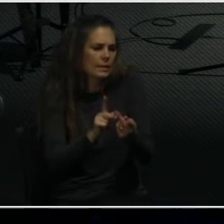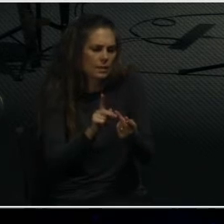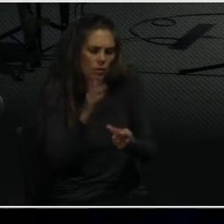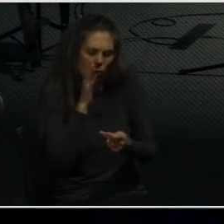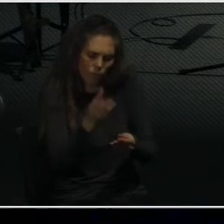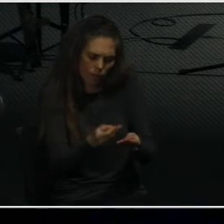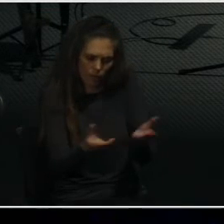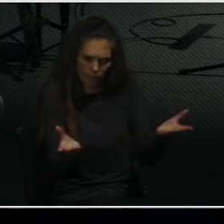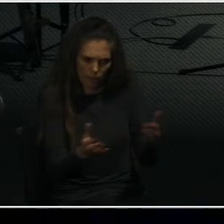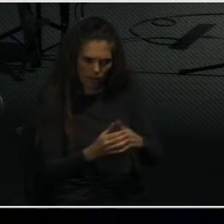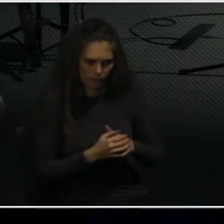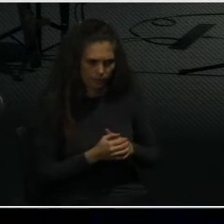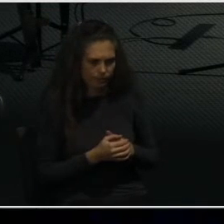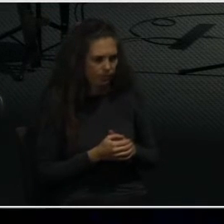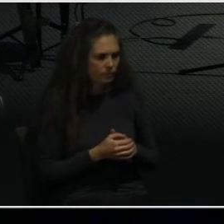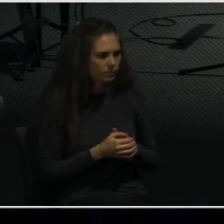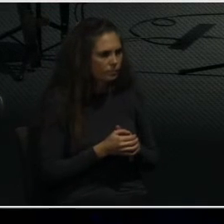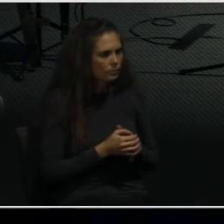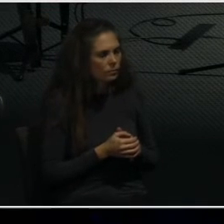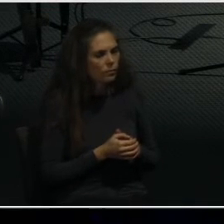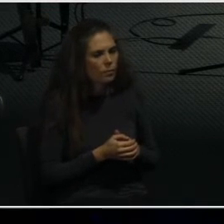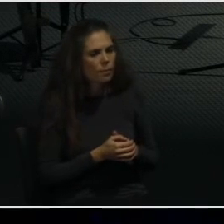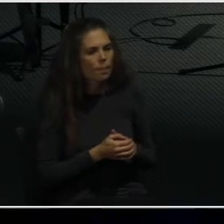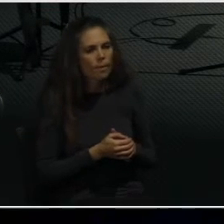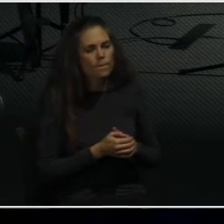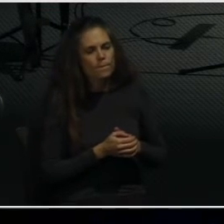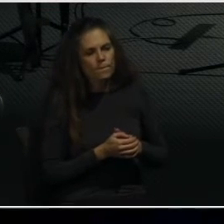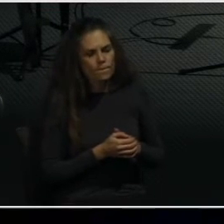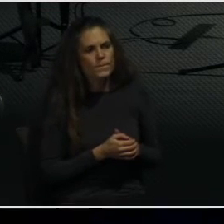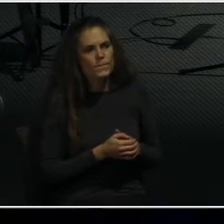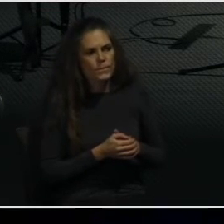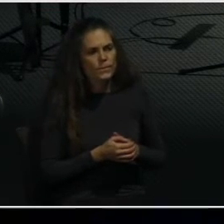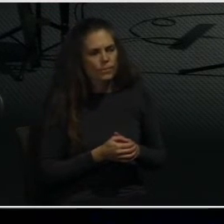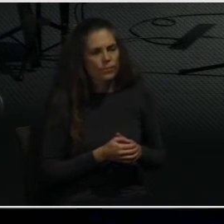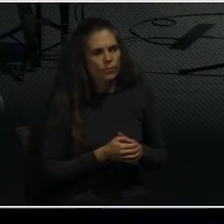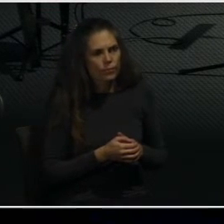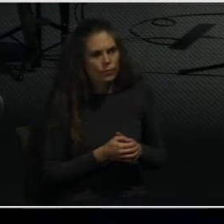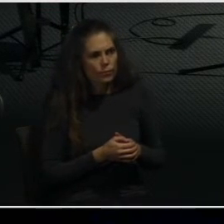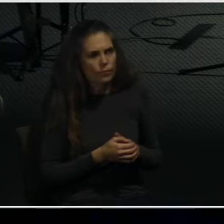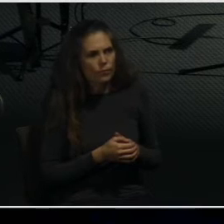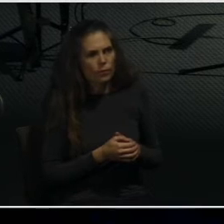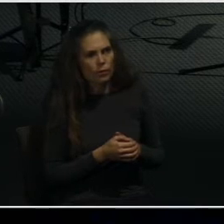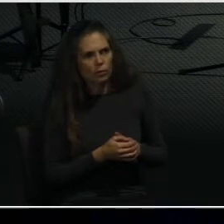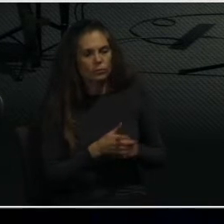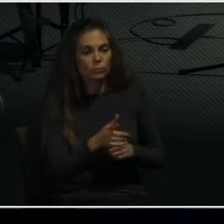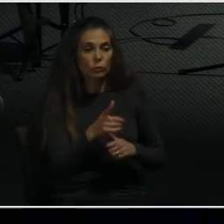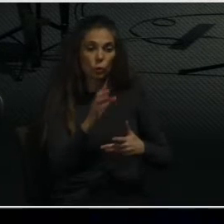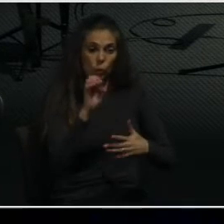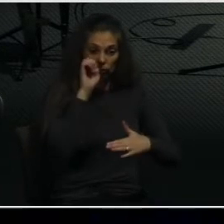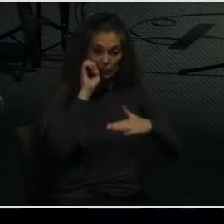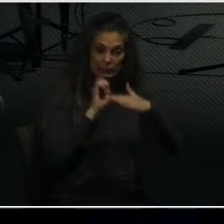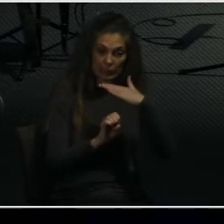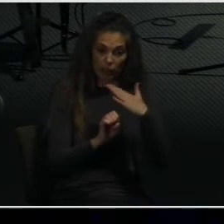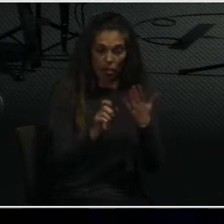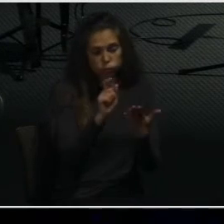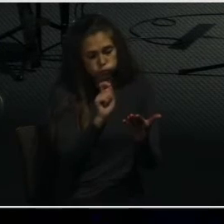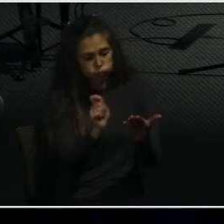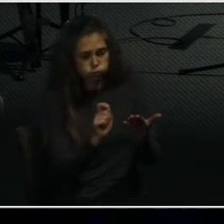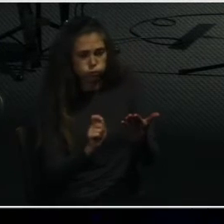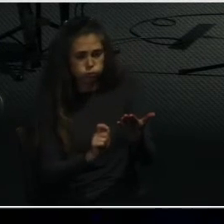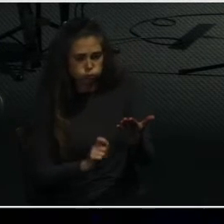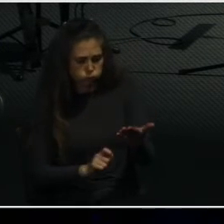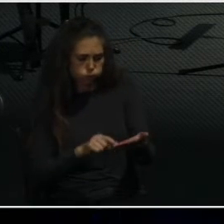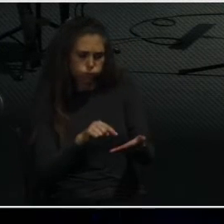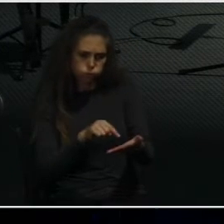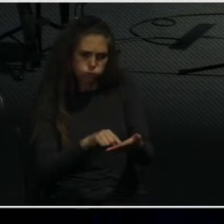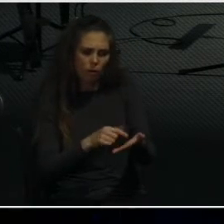Now, think about how this description would encourage Ezekiel's listeners. It brings them back to the Garden of Eden and the